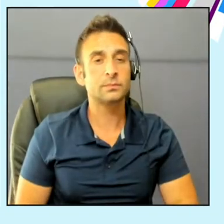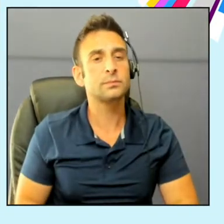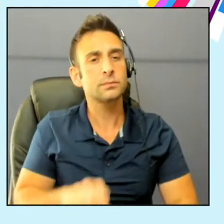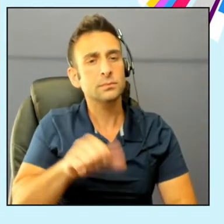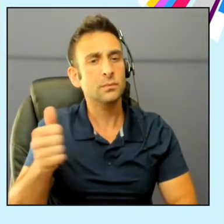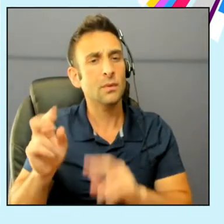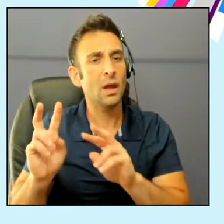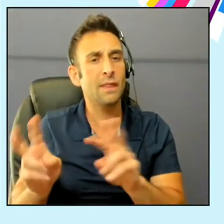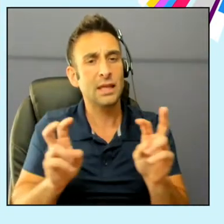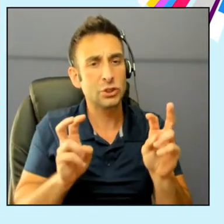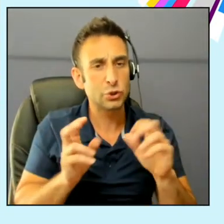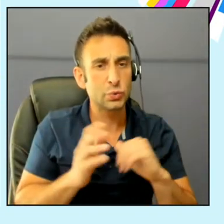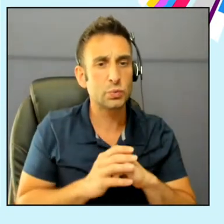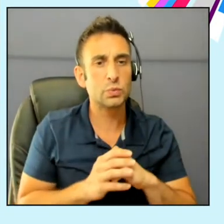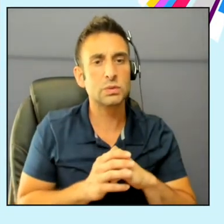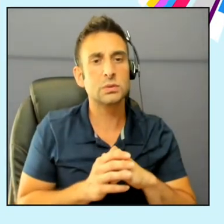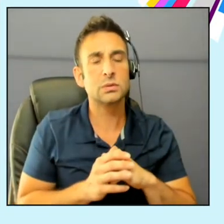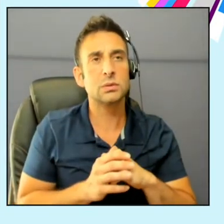to